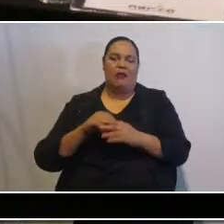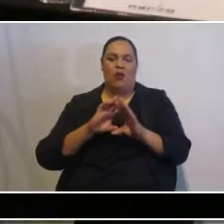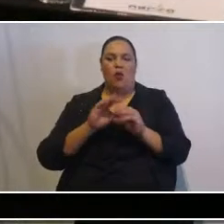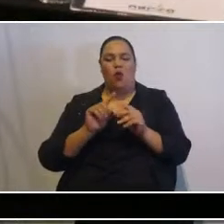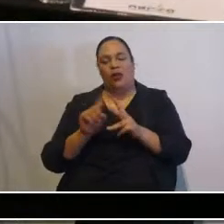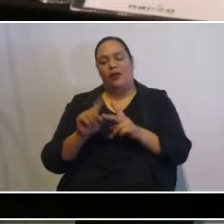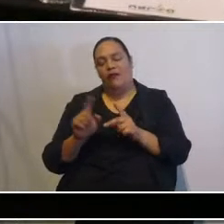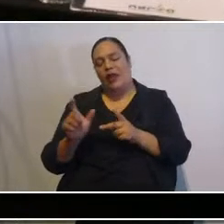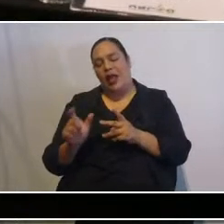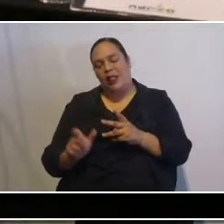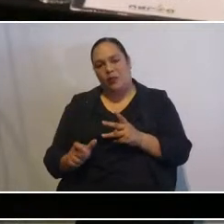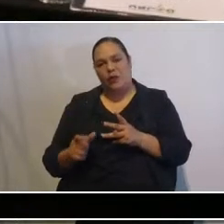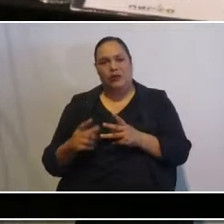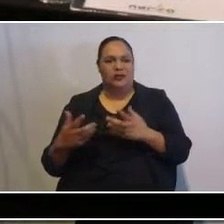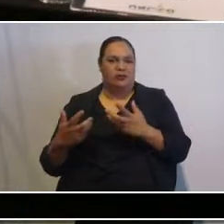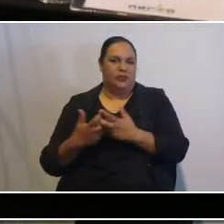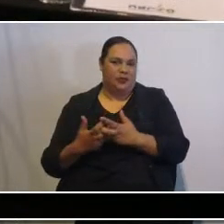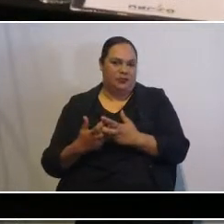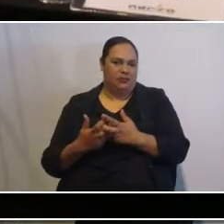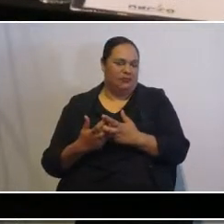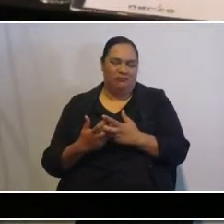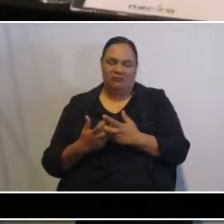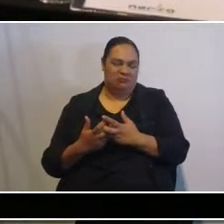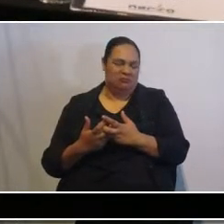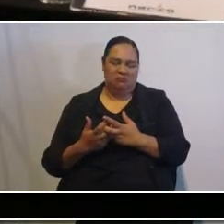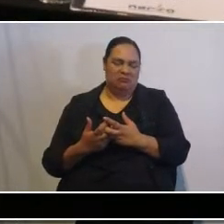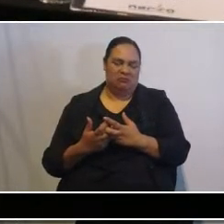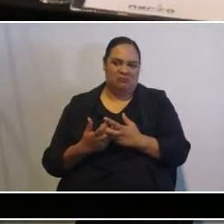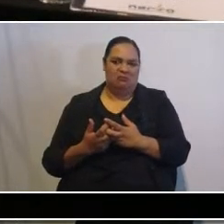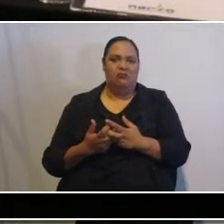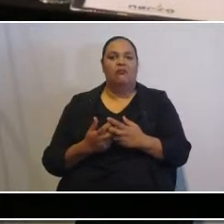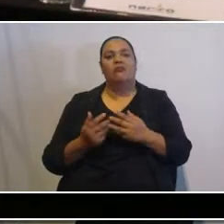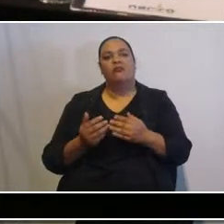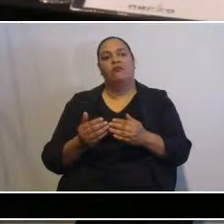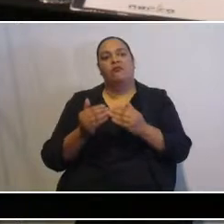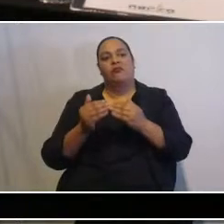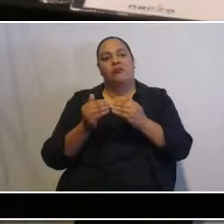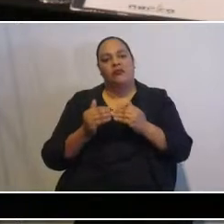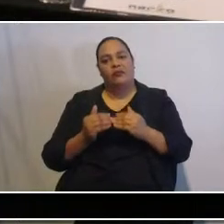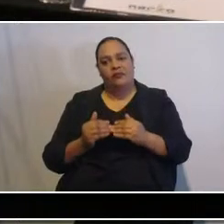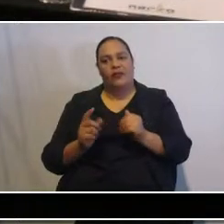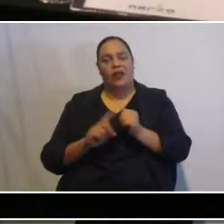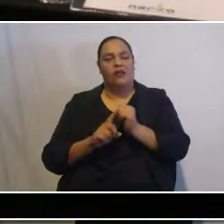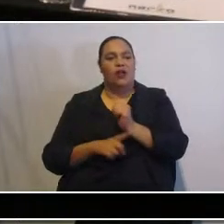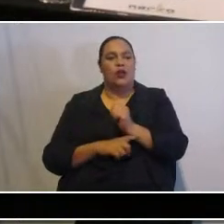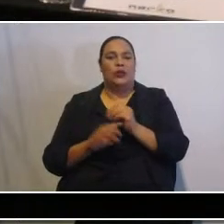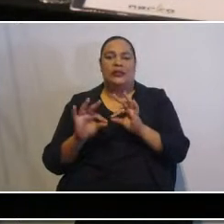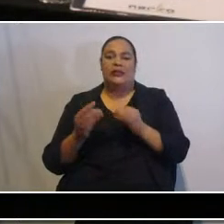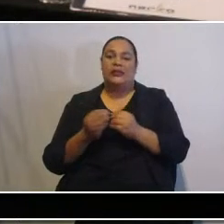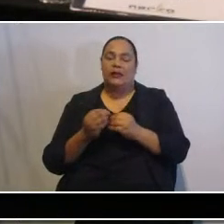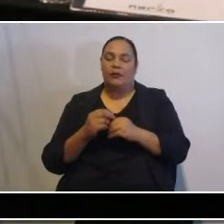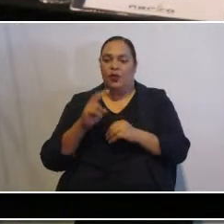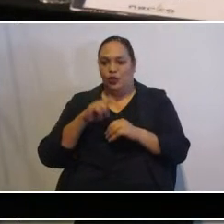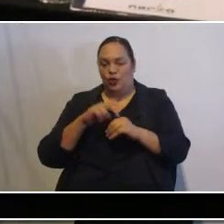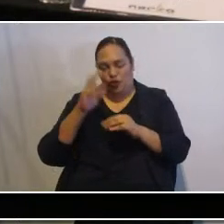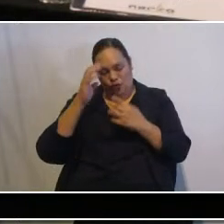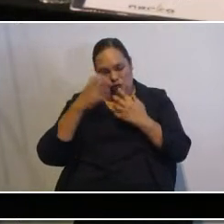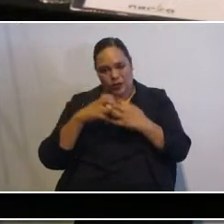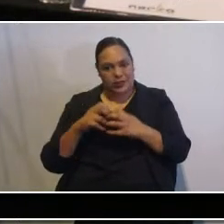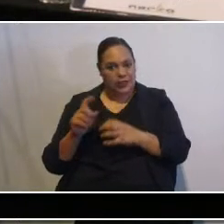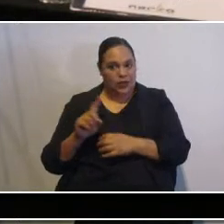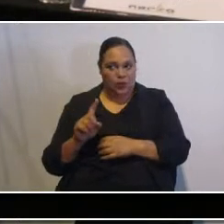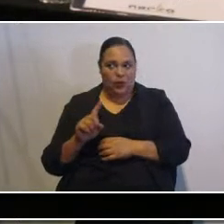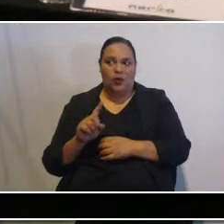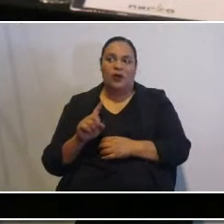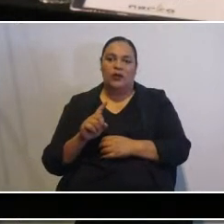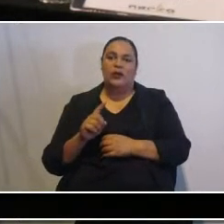elements talking to one another. And then lastly, something that you need to also consider is